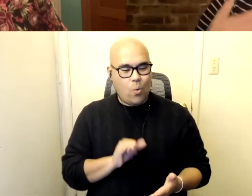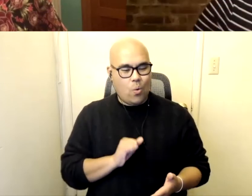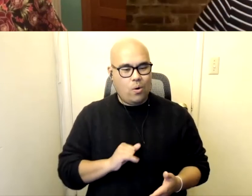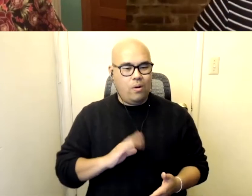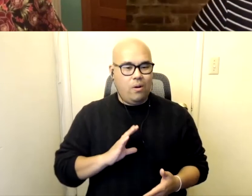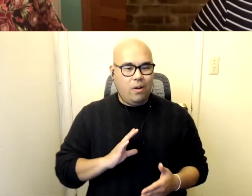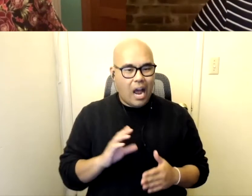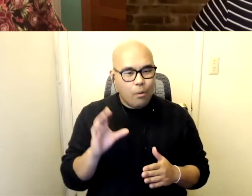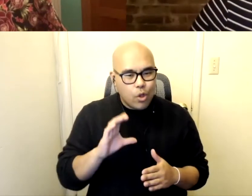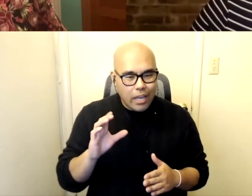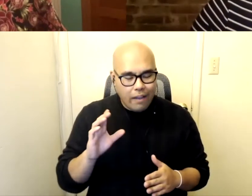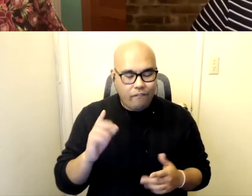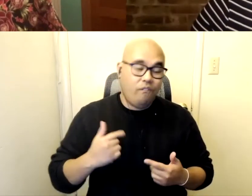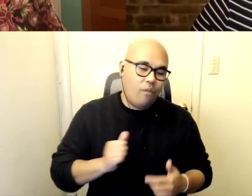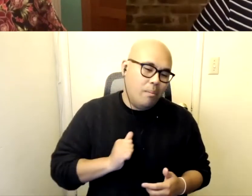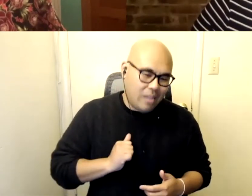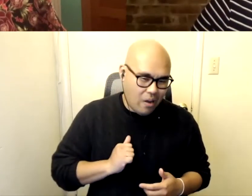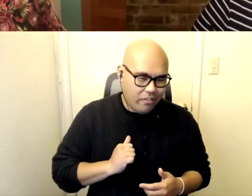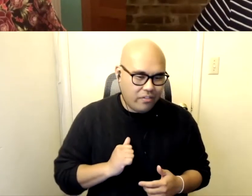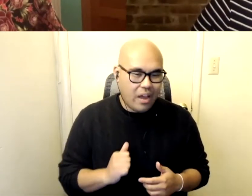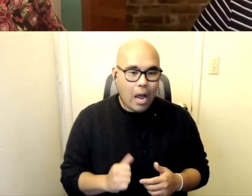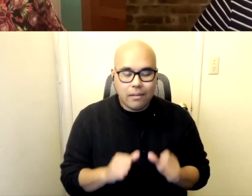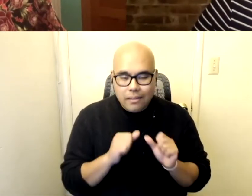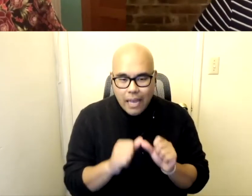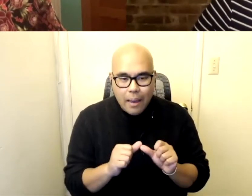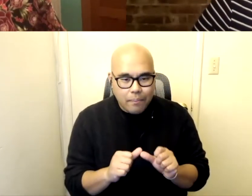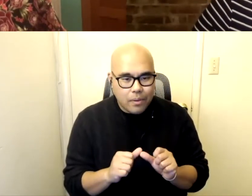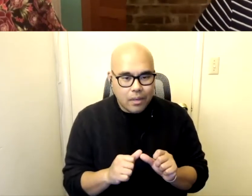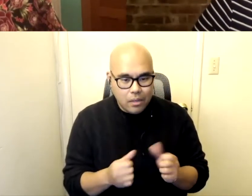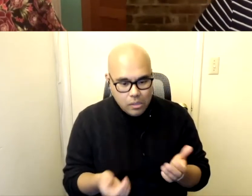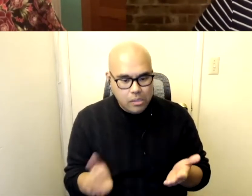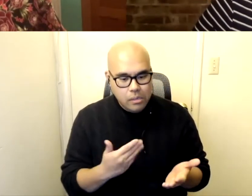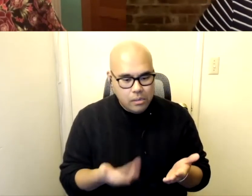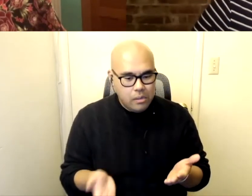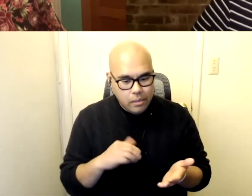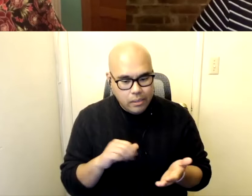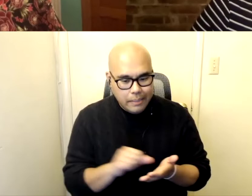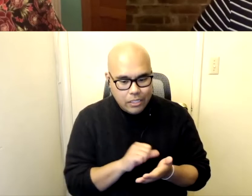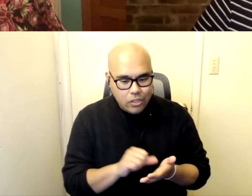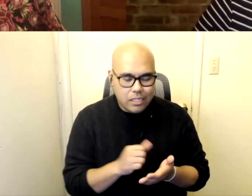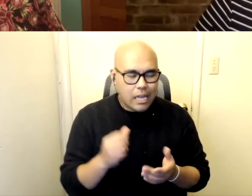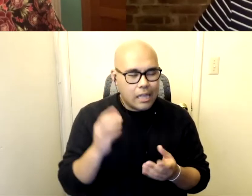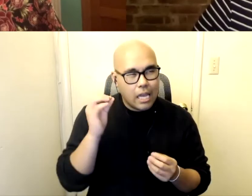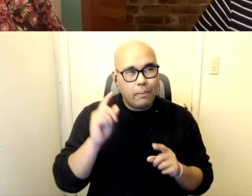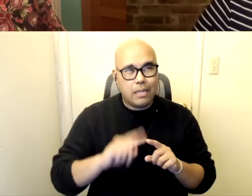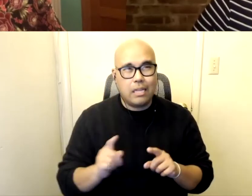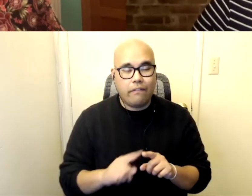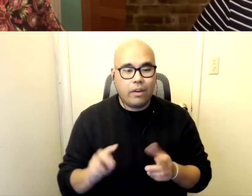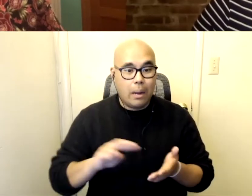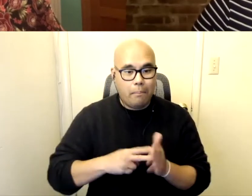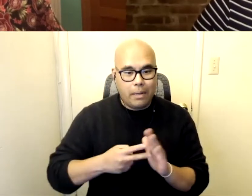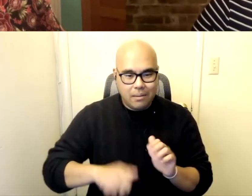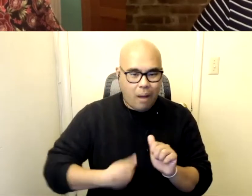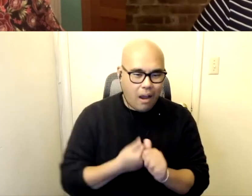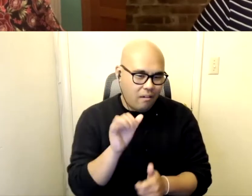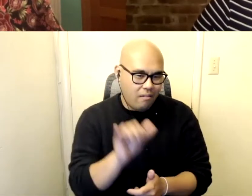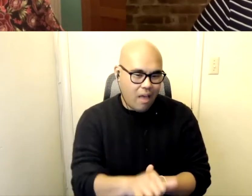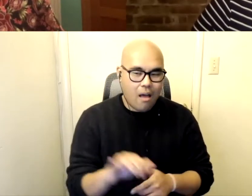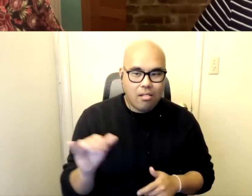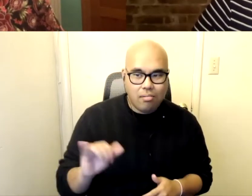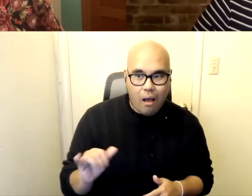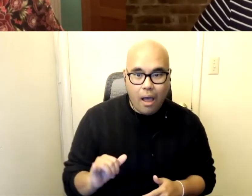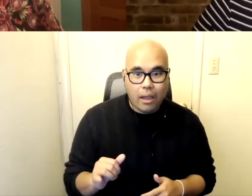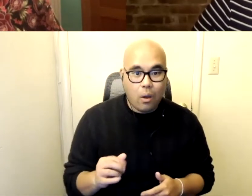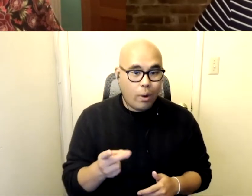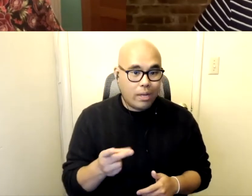read for me, where I just kept turning over sort of the different meanings, like of what a